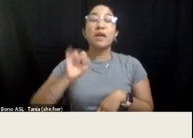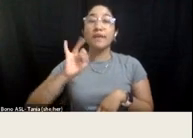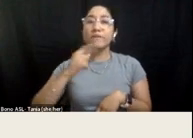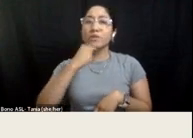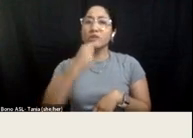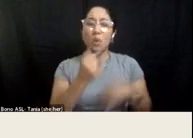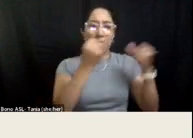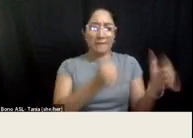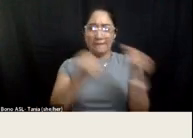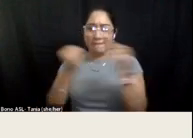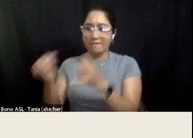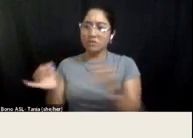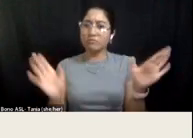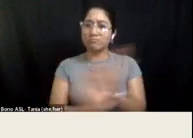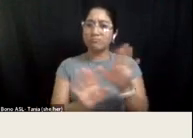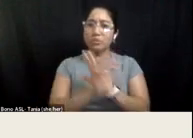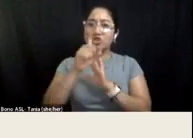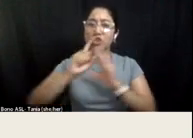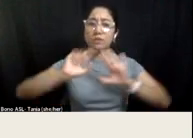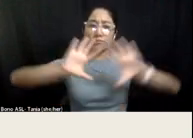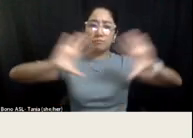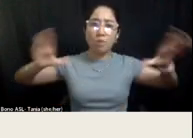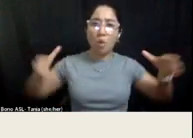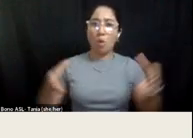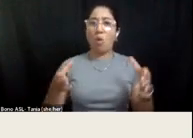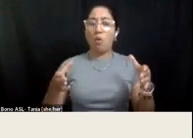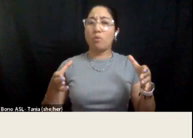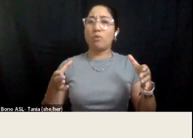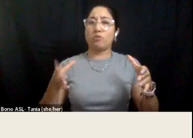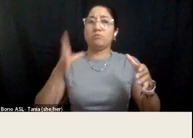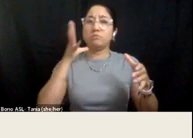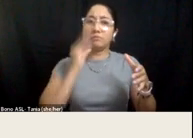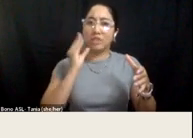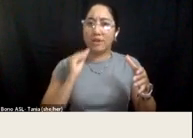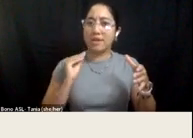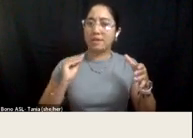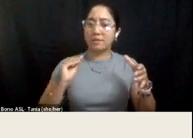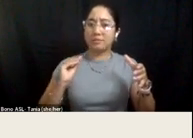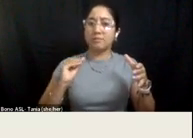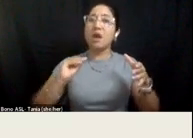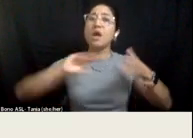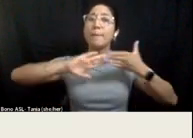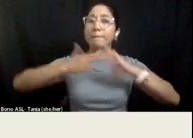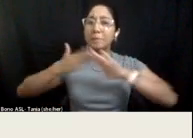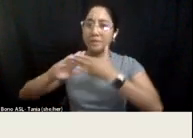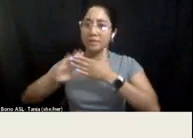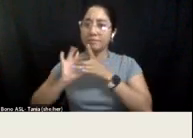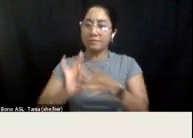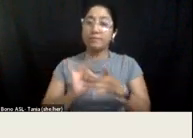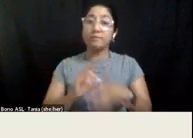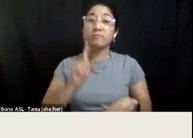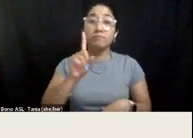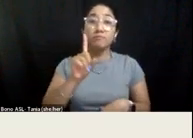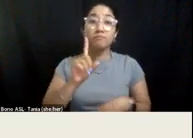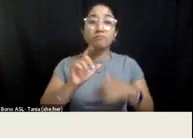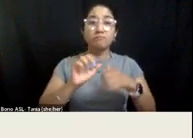trauma experience of if instead of focusing on of people, one bad thing happening to one story, bad person and instead this is happening story. To a community how does that change how do we the make way it in